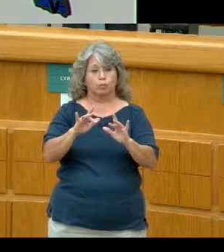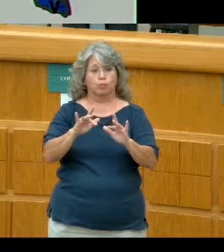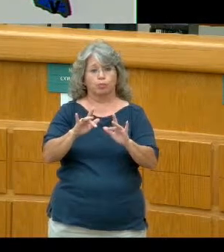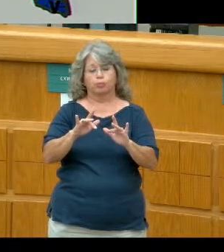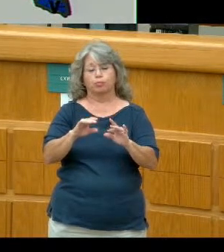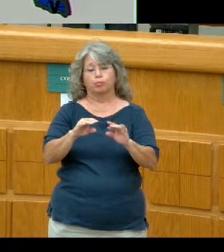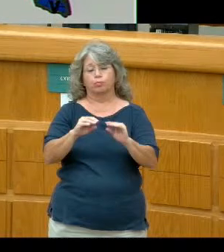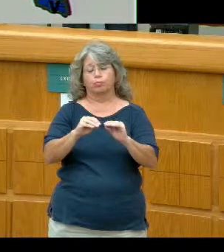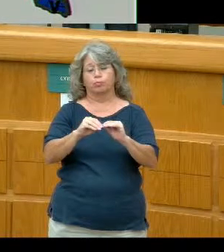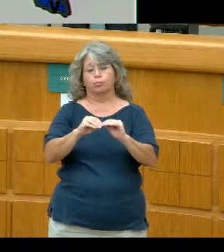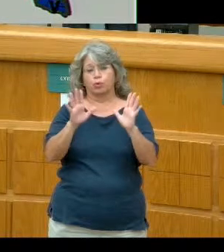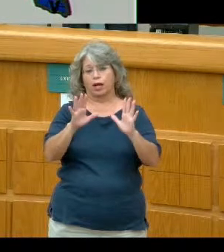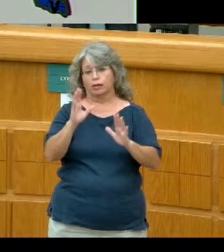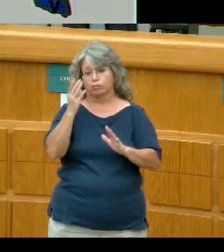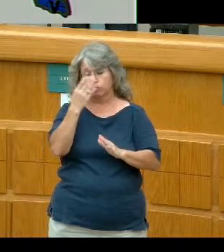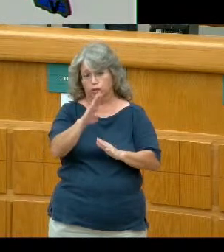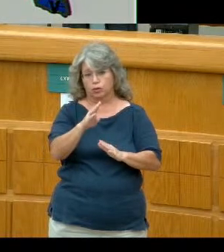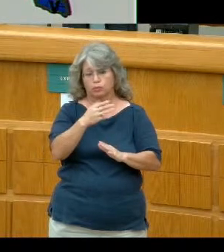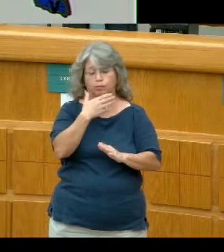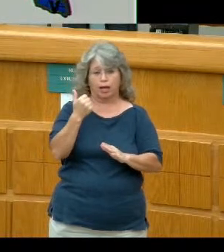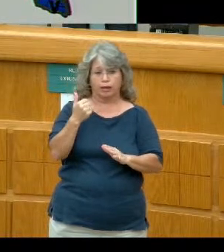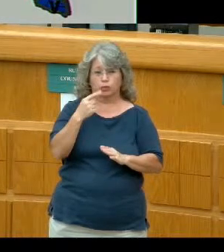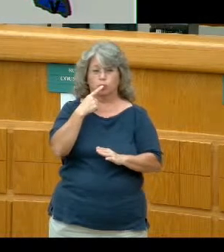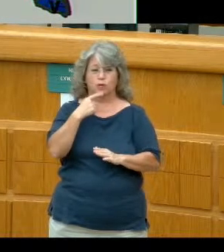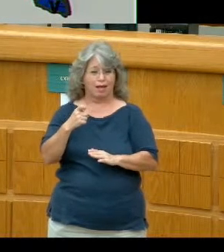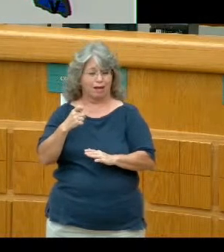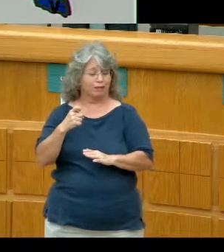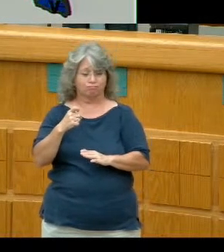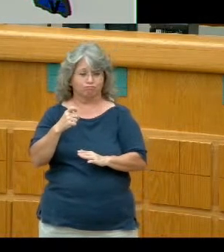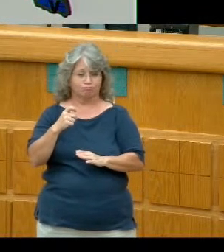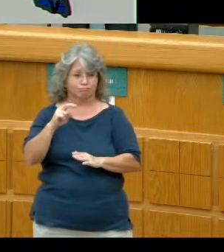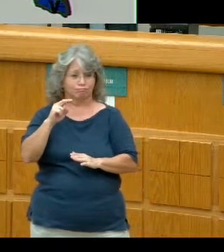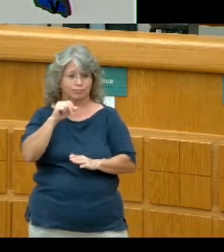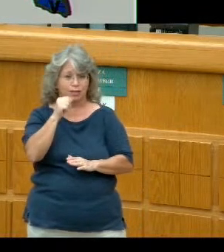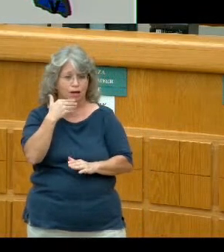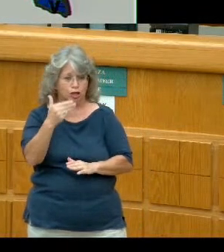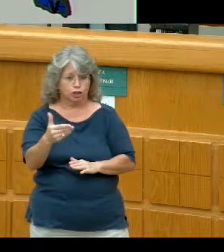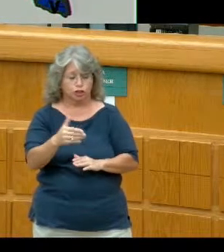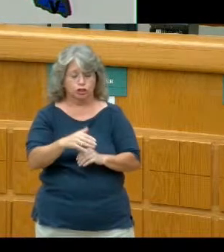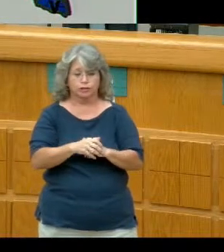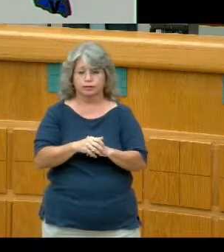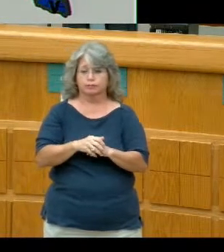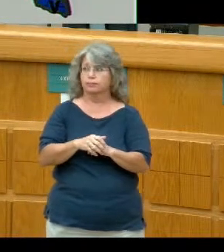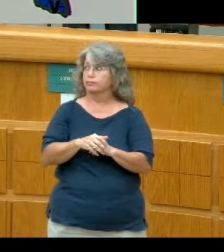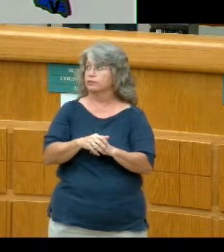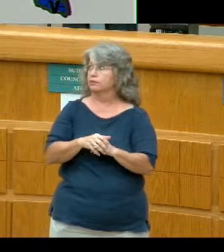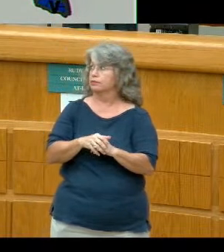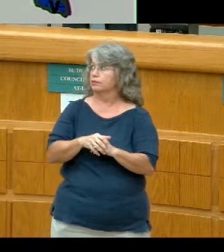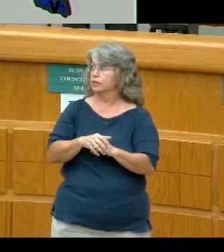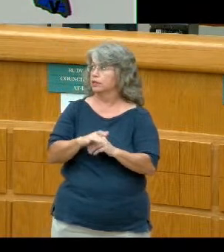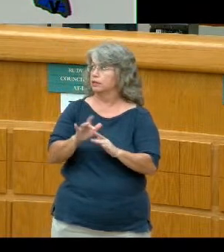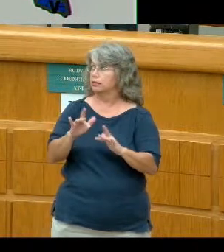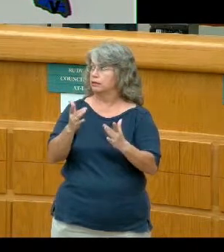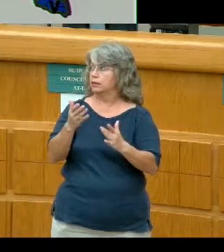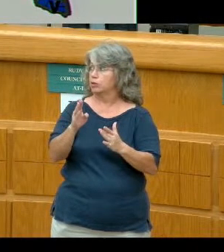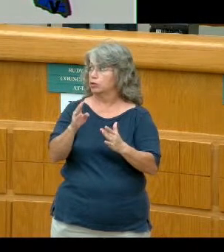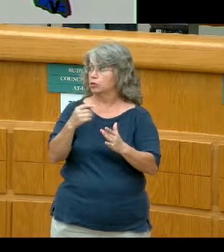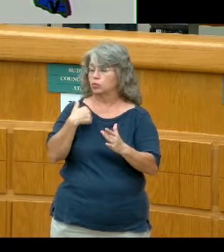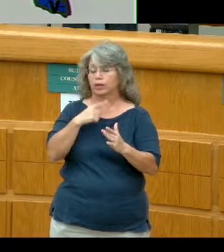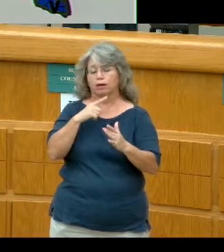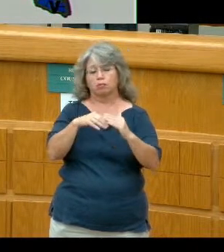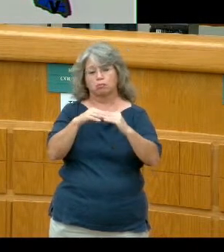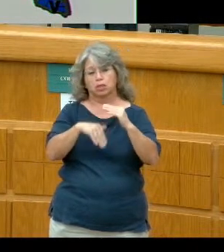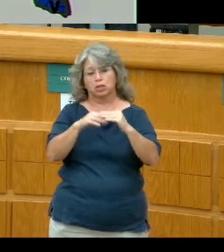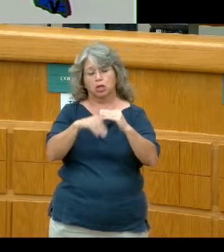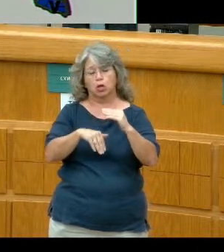better. The more red, the worse. There's no red at all. White means kind of a 50-50 chance, and here there's a fairly good chance